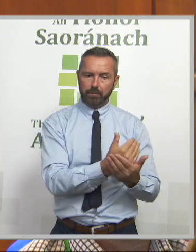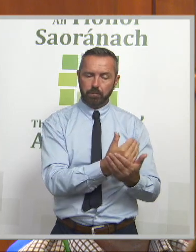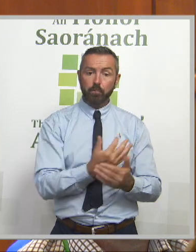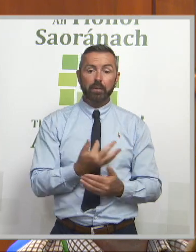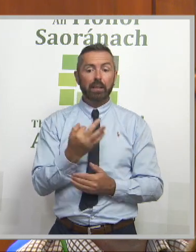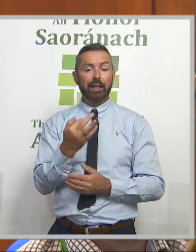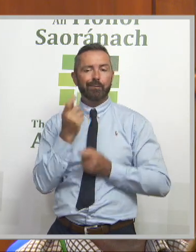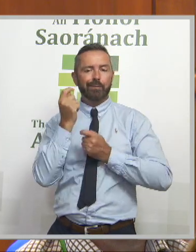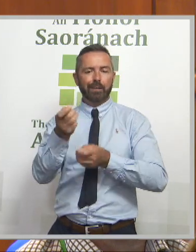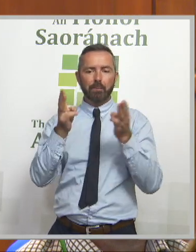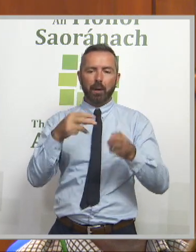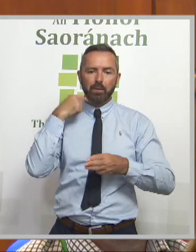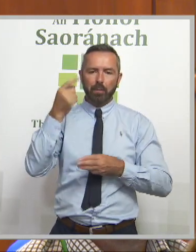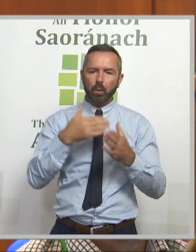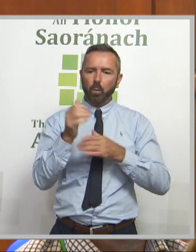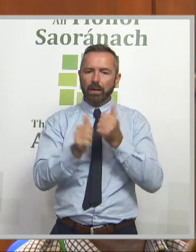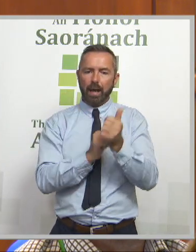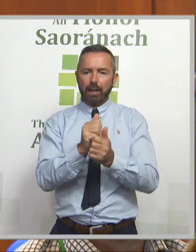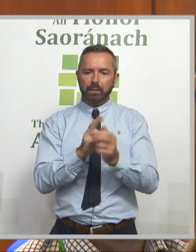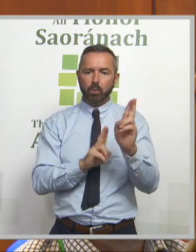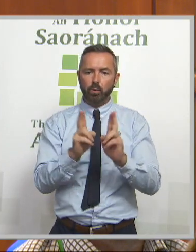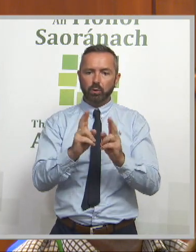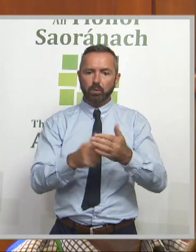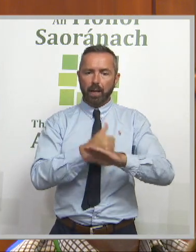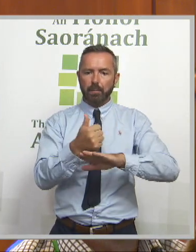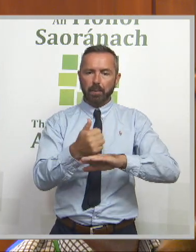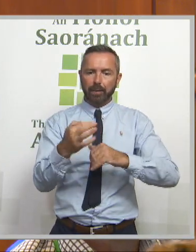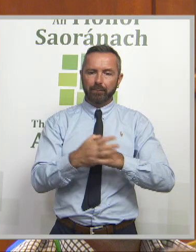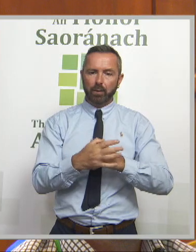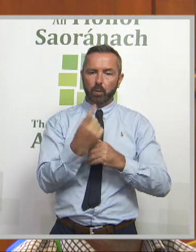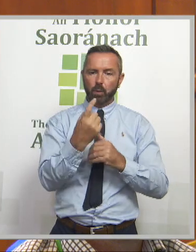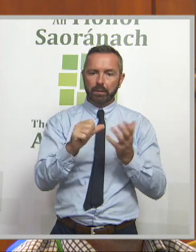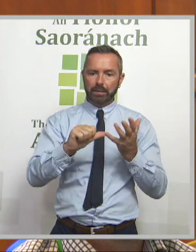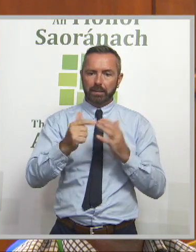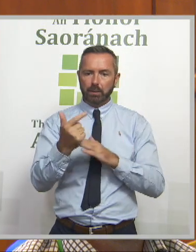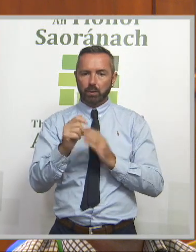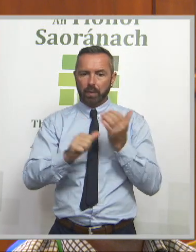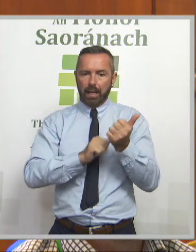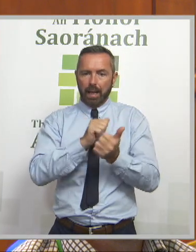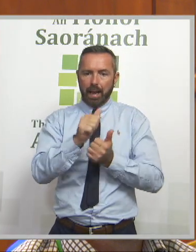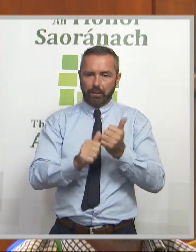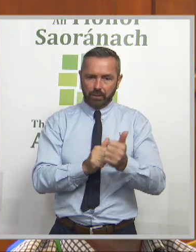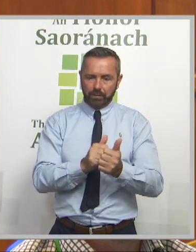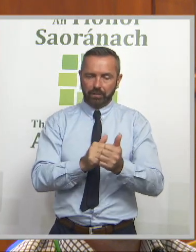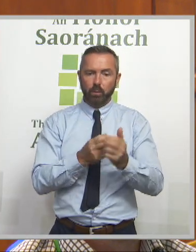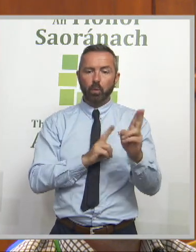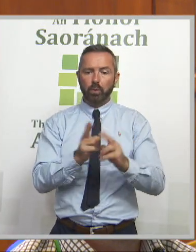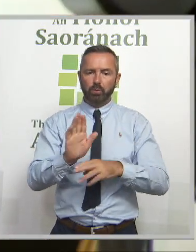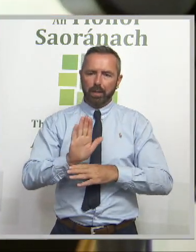what actions would you implement from the 162 actions that you've drawn up for the National Biodiversity Action Plan?